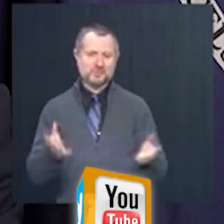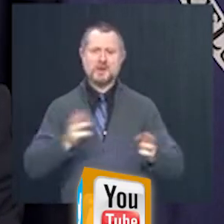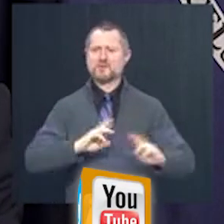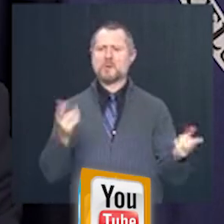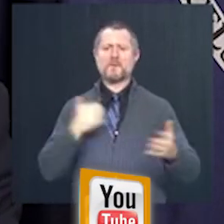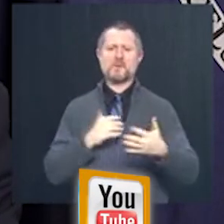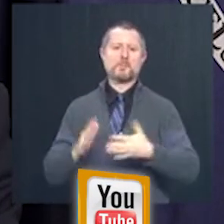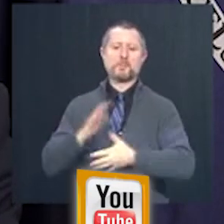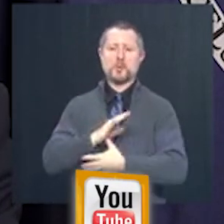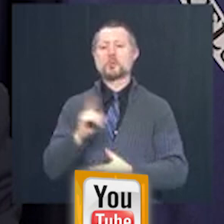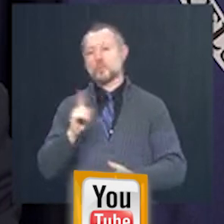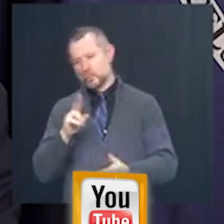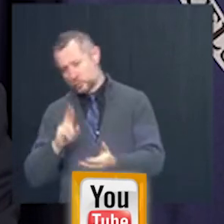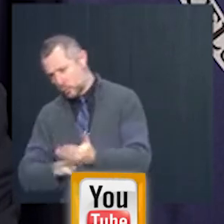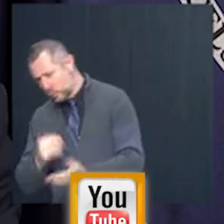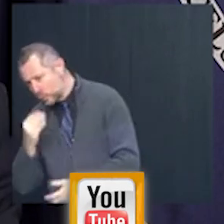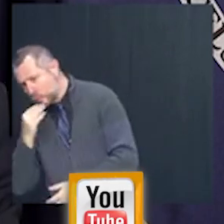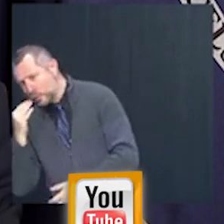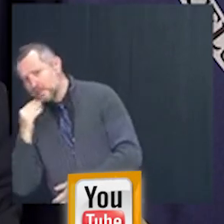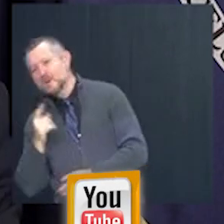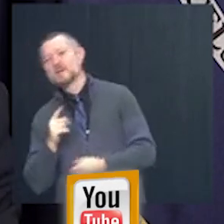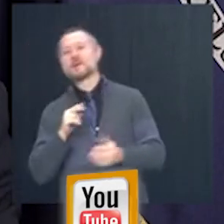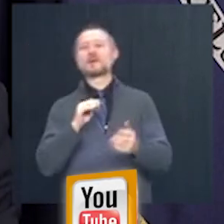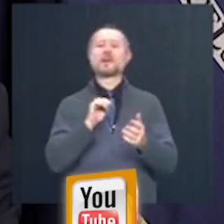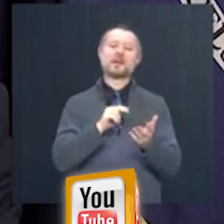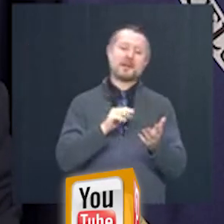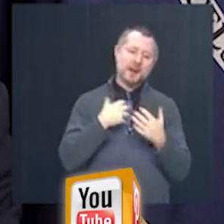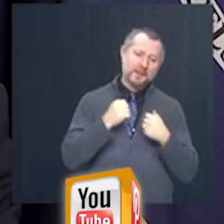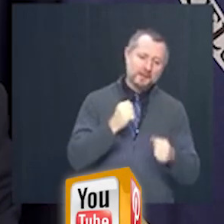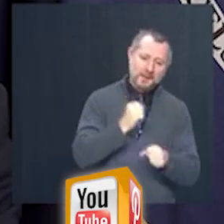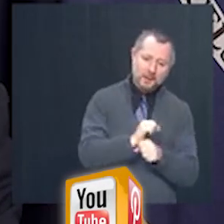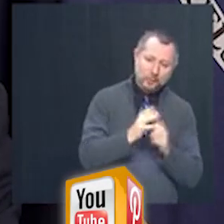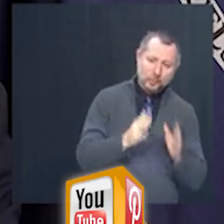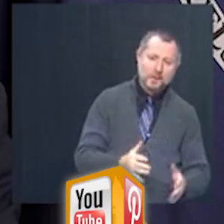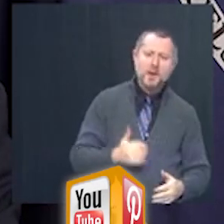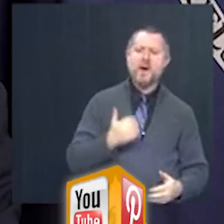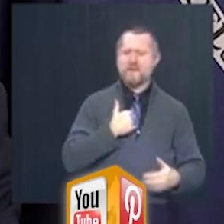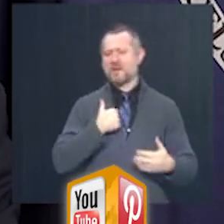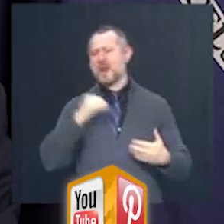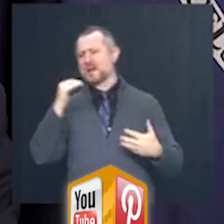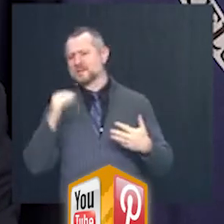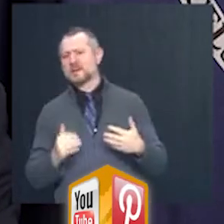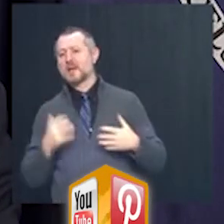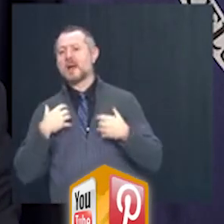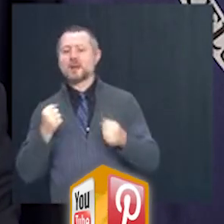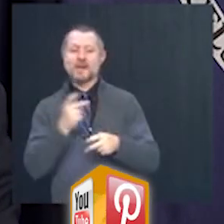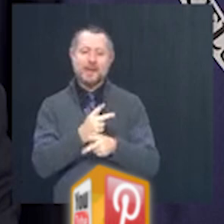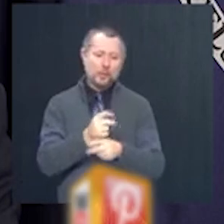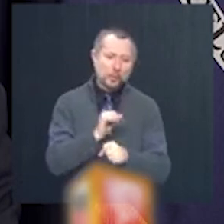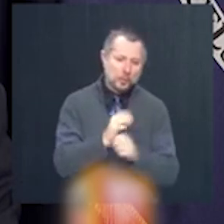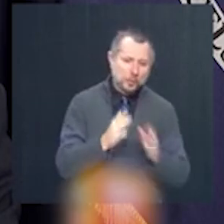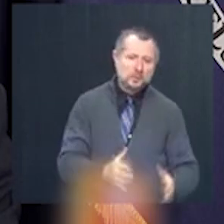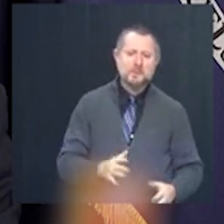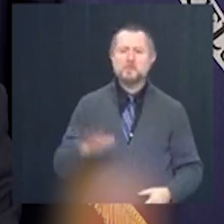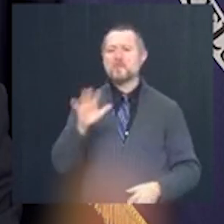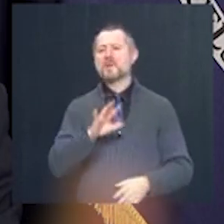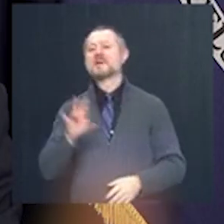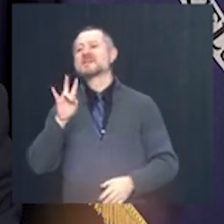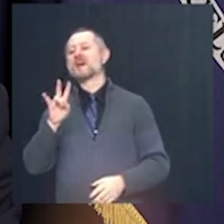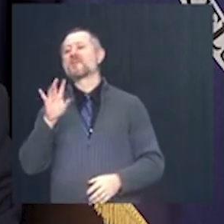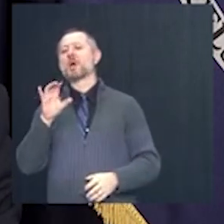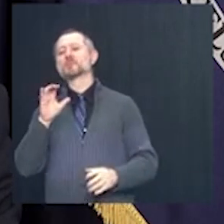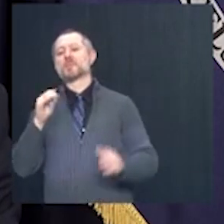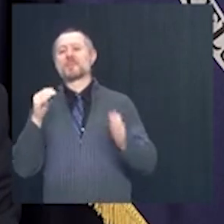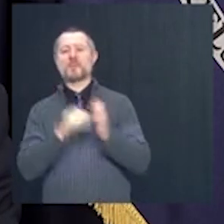go. Nursing home workers. Within the healthcare workers, there are about 700,000 healthcare workers.